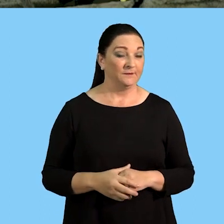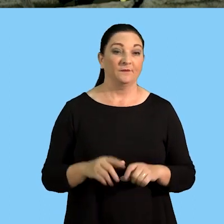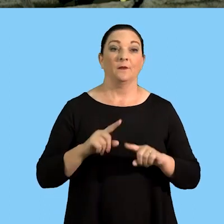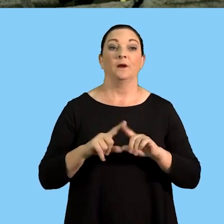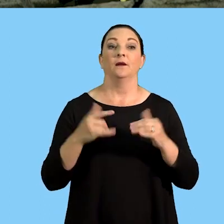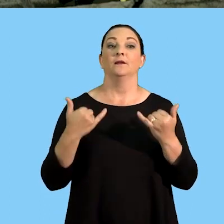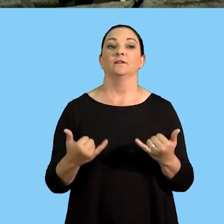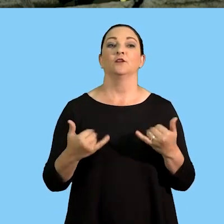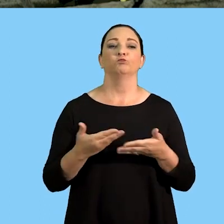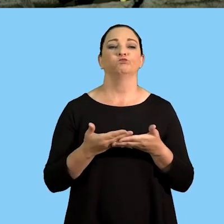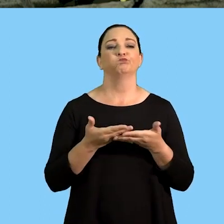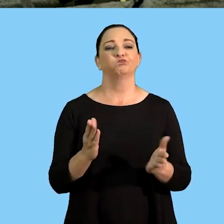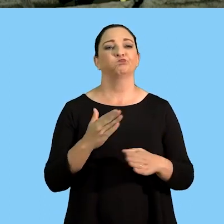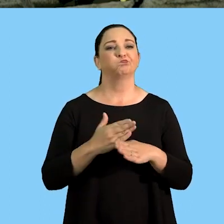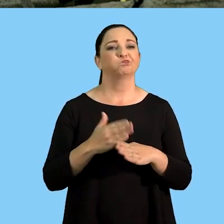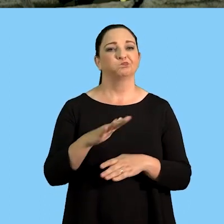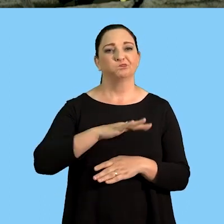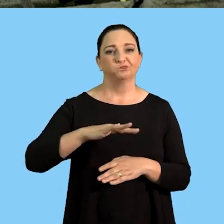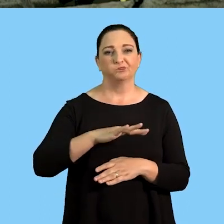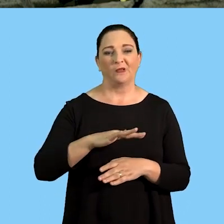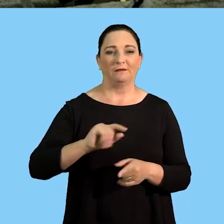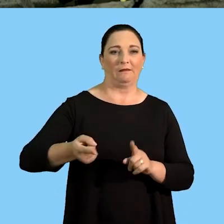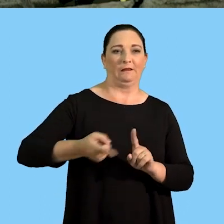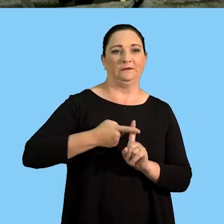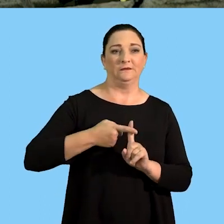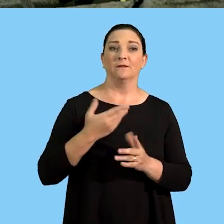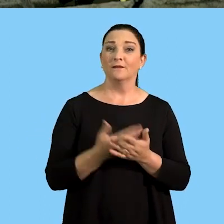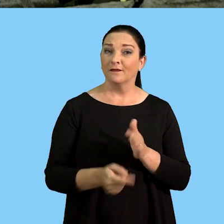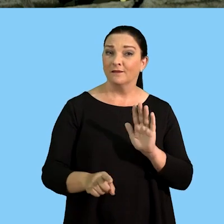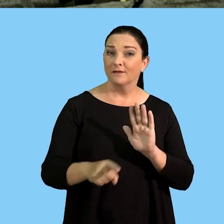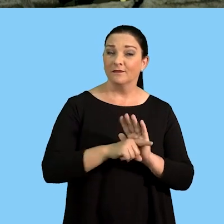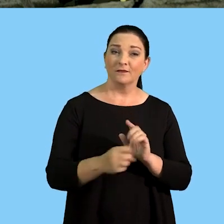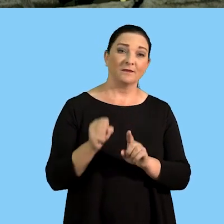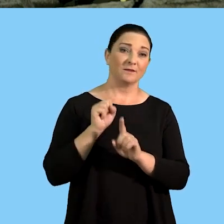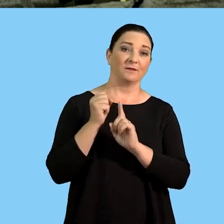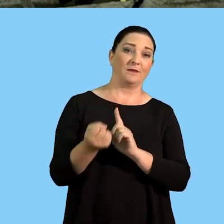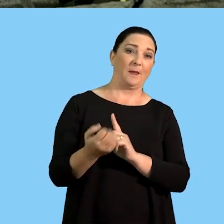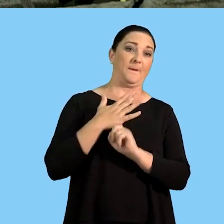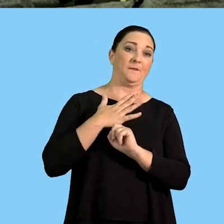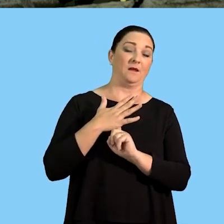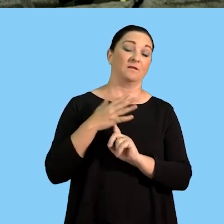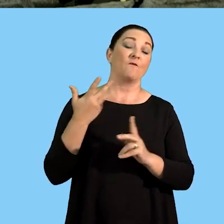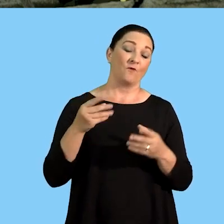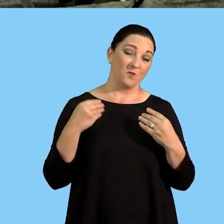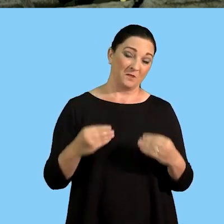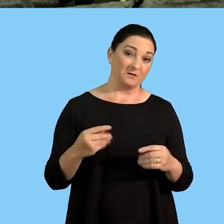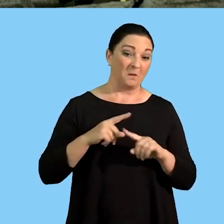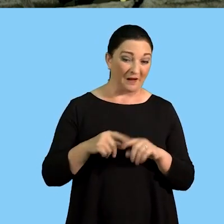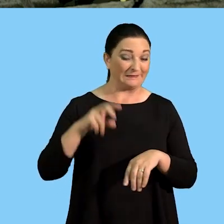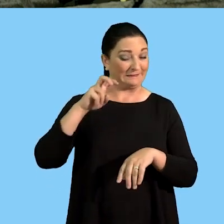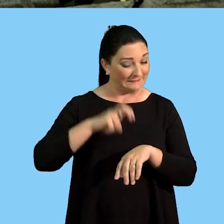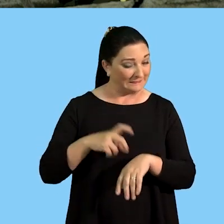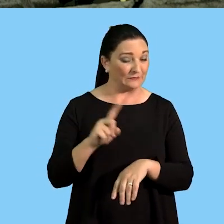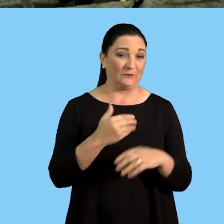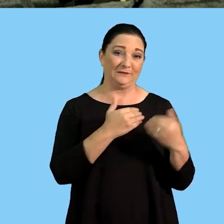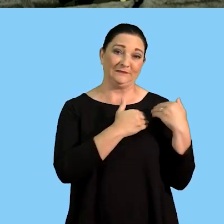The publicity of workplace accidents will negatively impact on the business's image if safety is